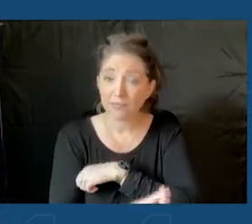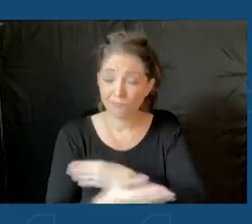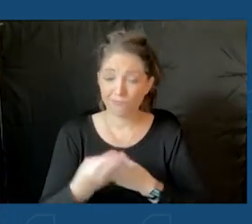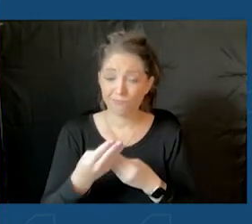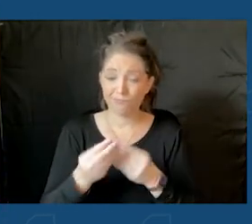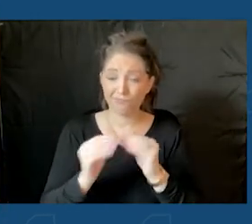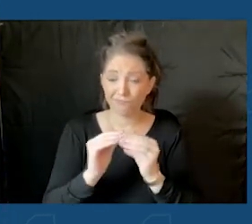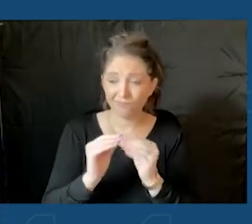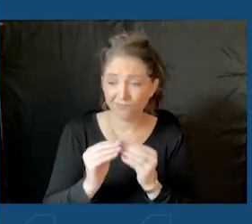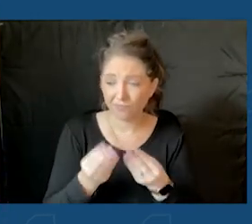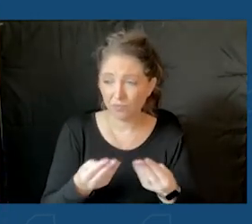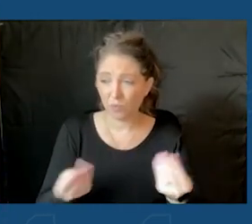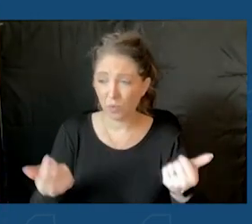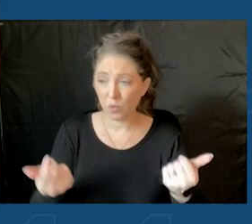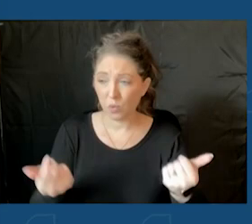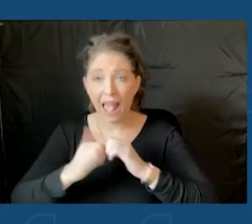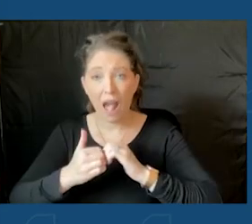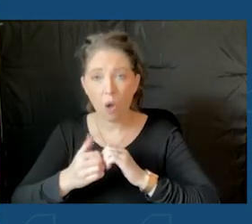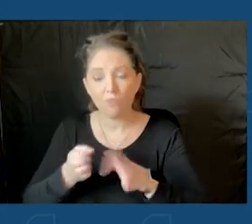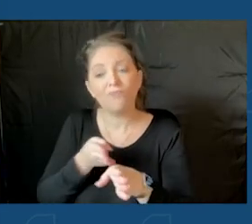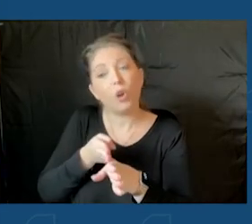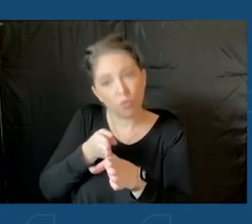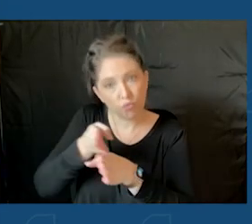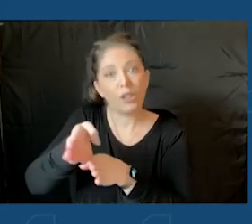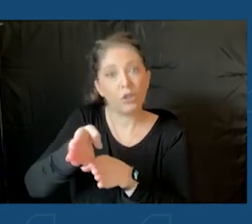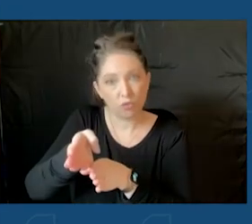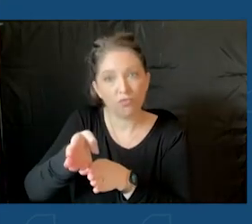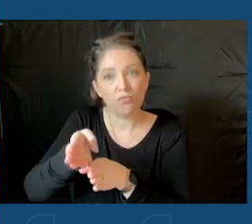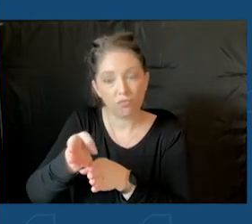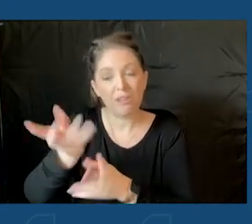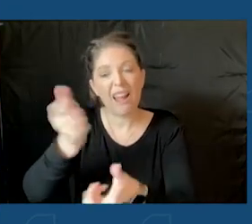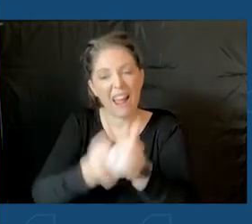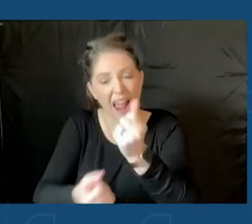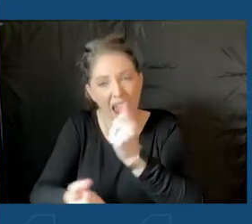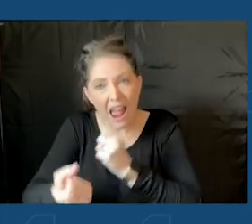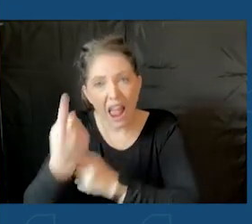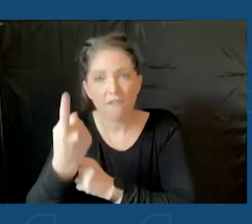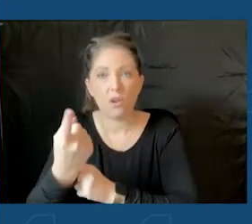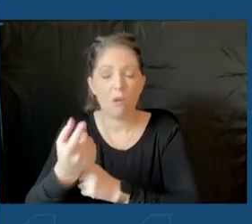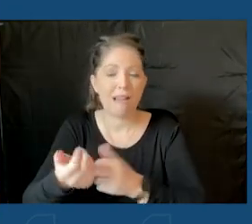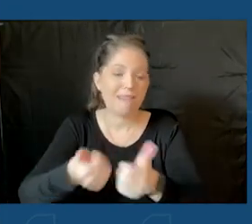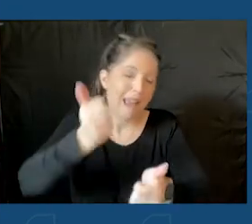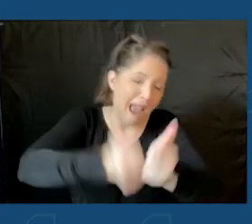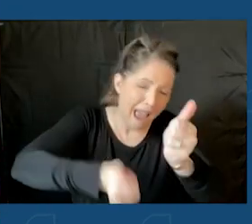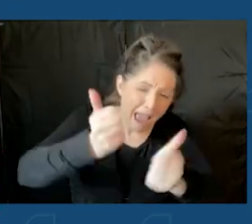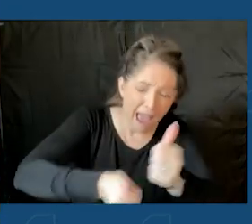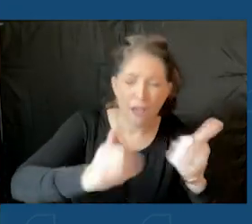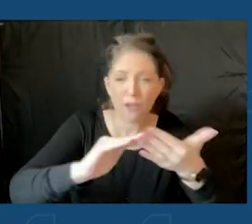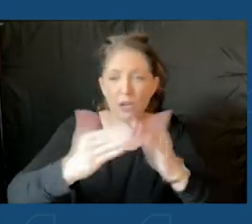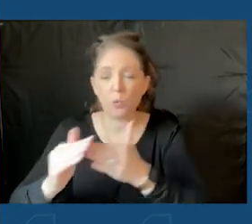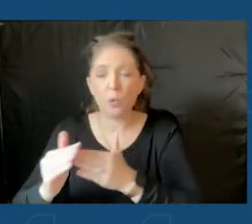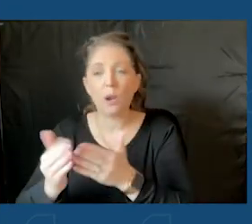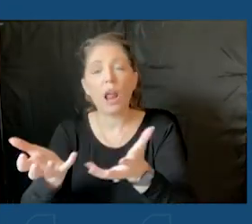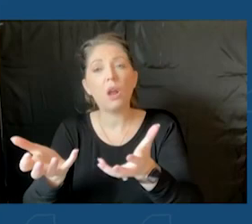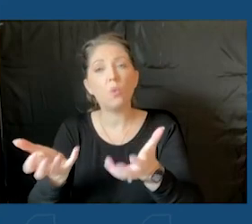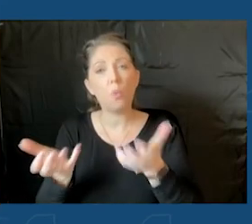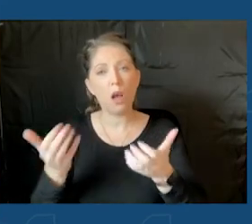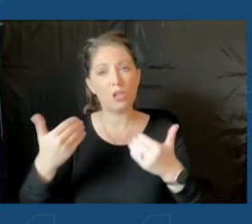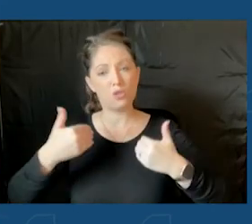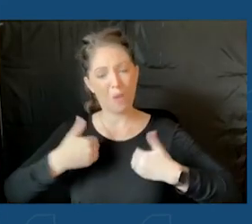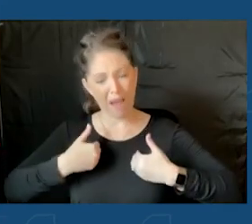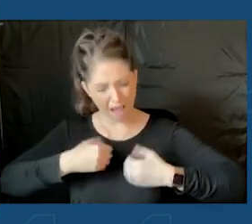a career path. Everyone from every community wants to have the dignity of